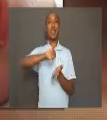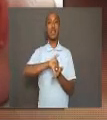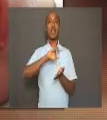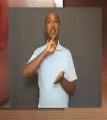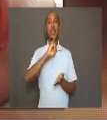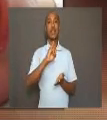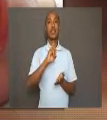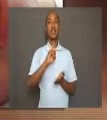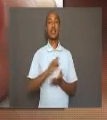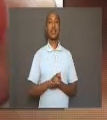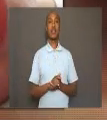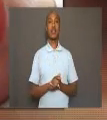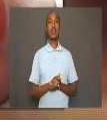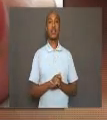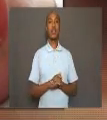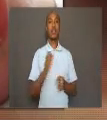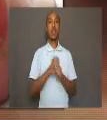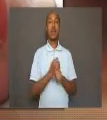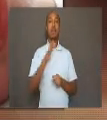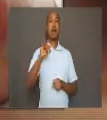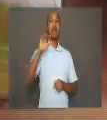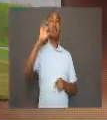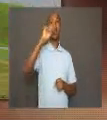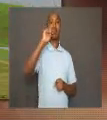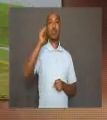is comprised of sodium chloride.